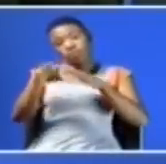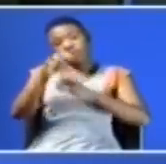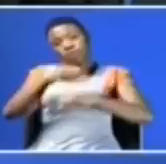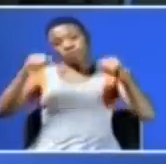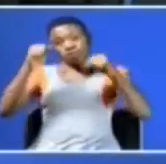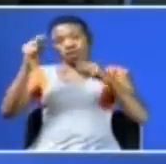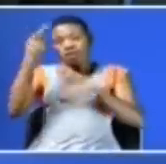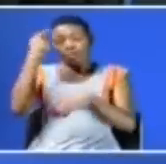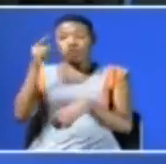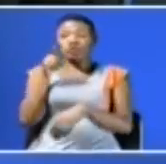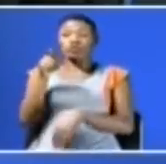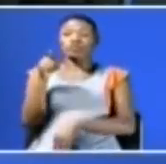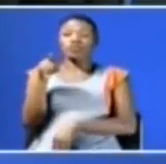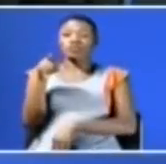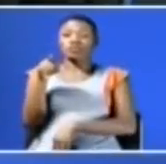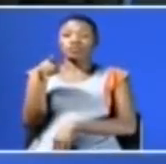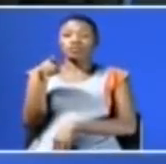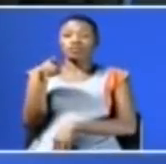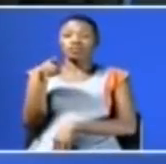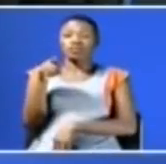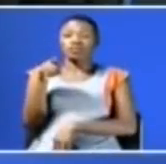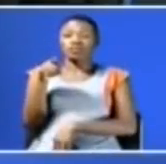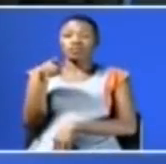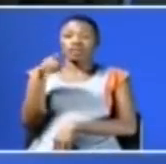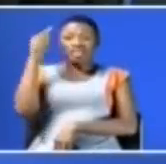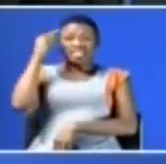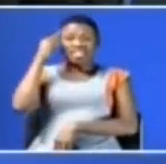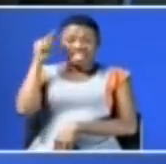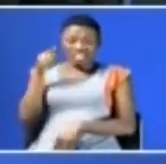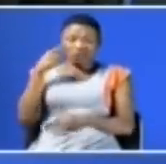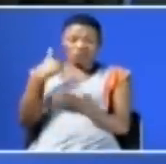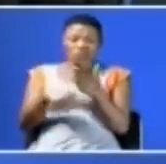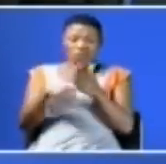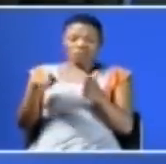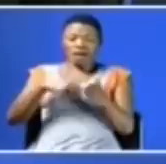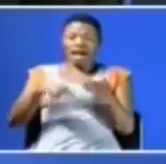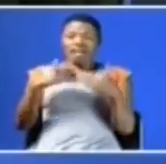because of that fact. But I think this is the problem we have in this country, that